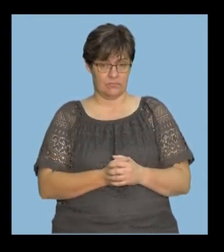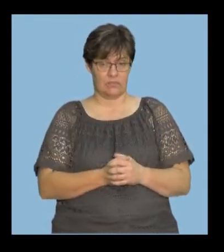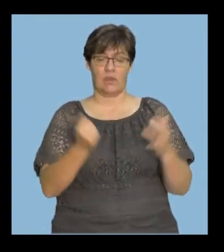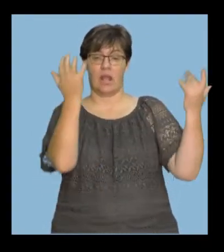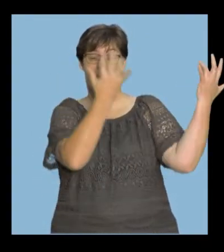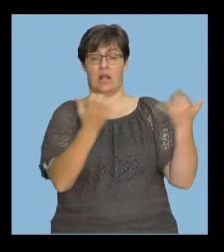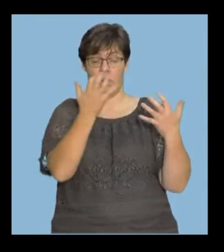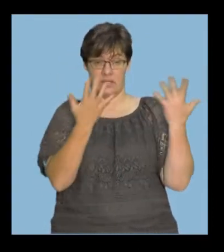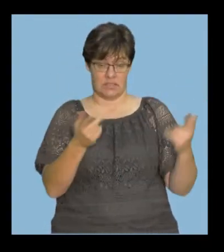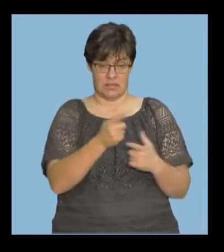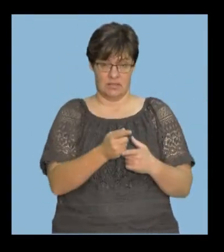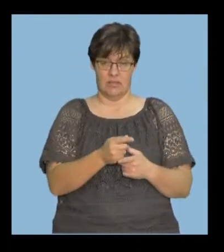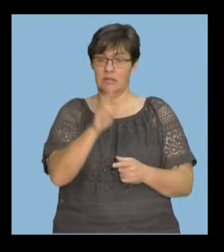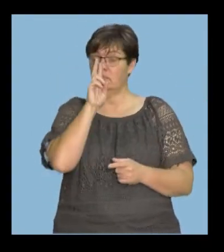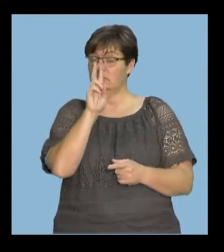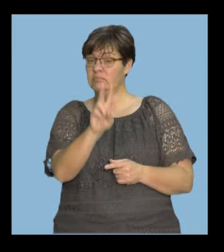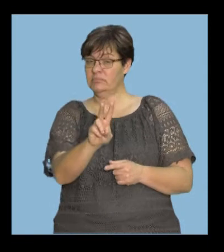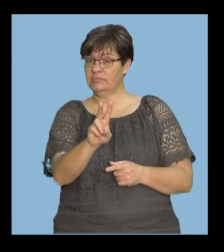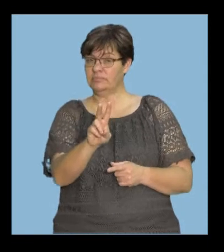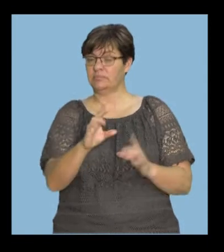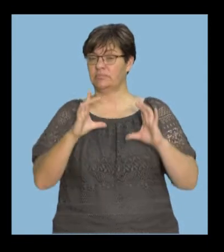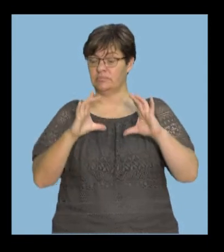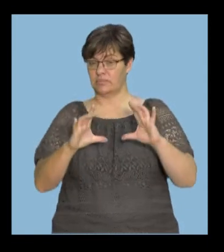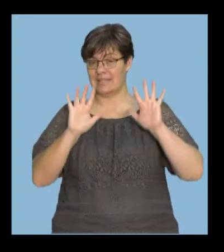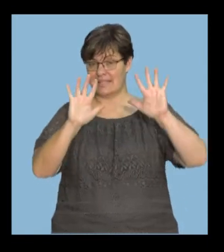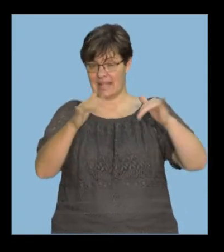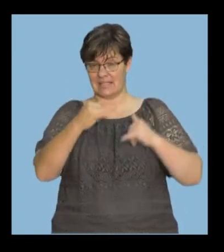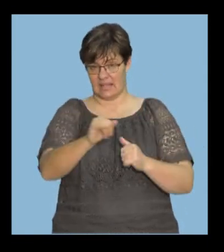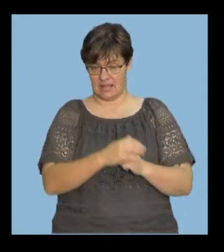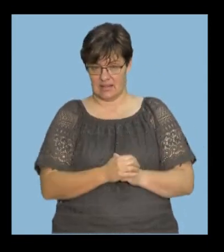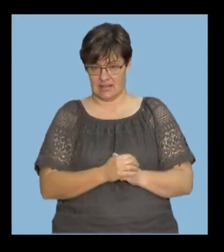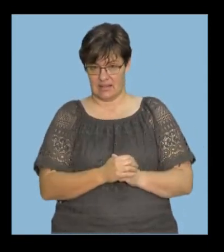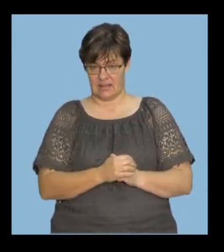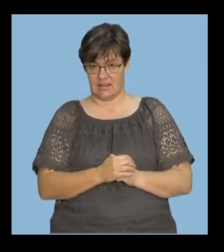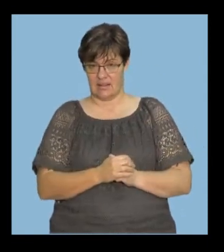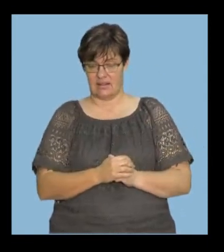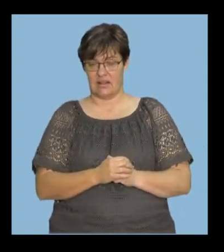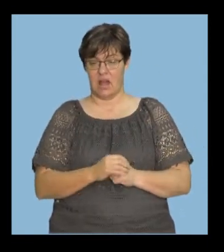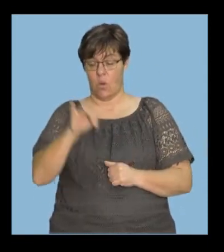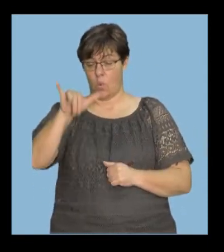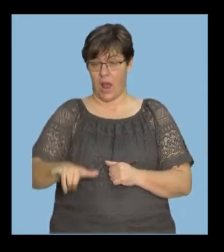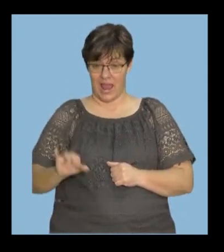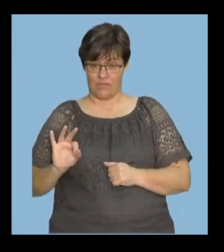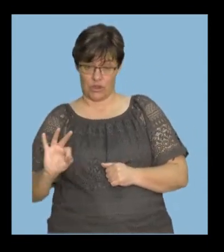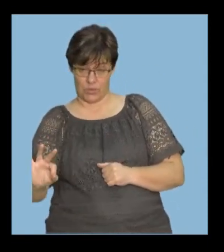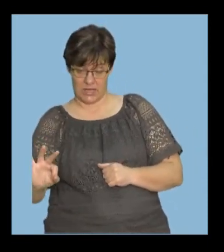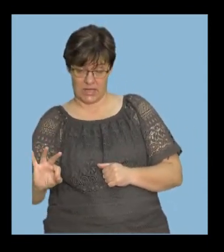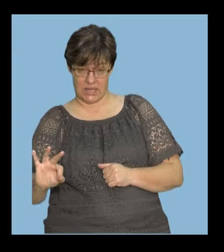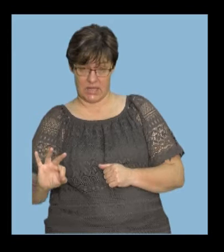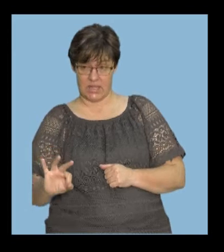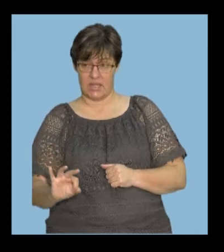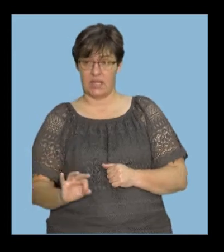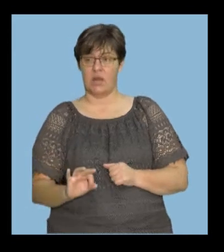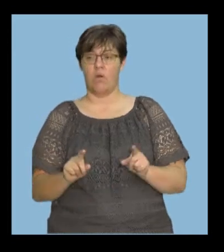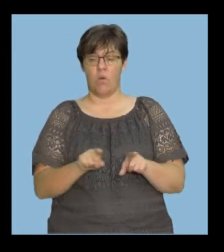and we're going to calculate that. Notice that the sample space is still 10. We've got 3 in Y, and